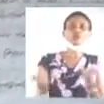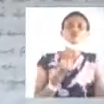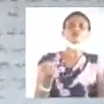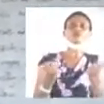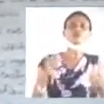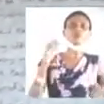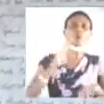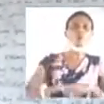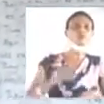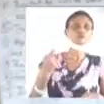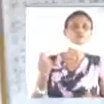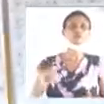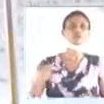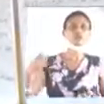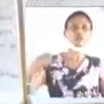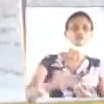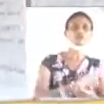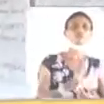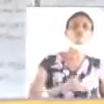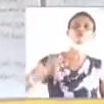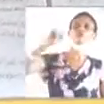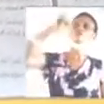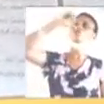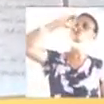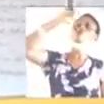influence of alcohol.